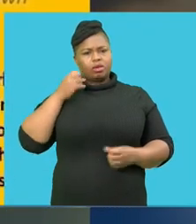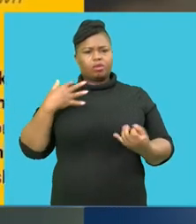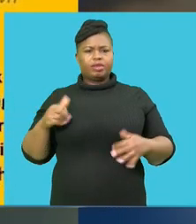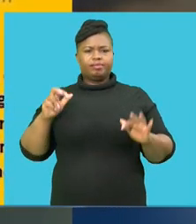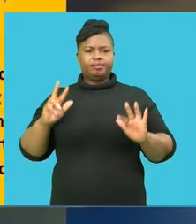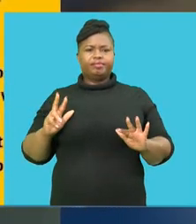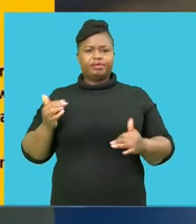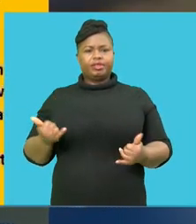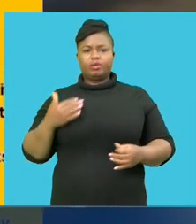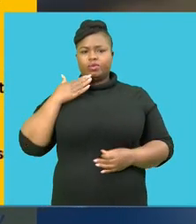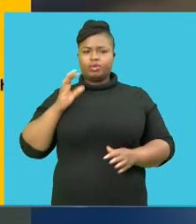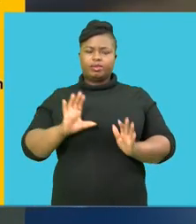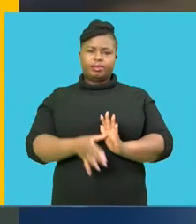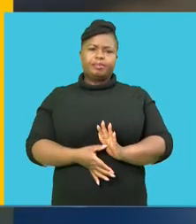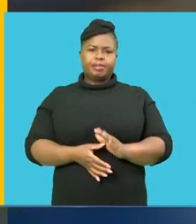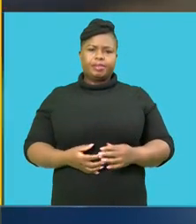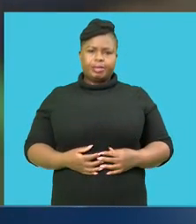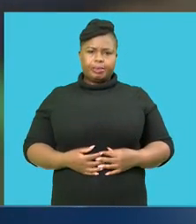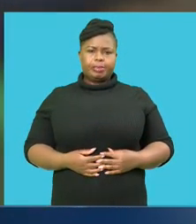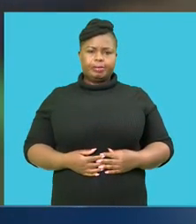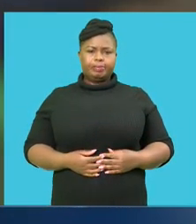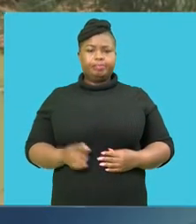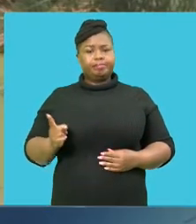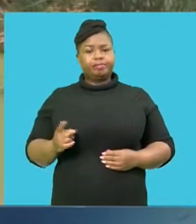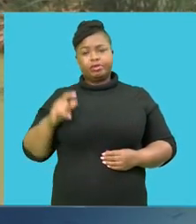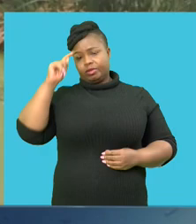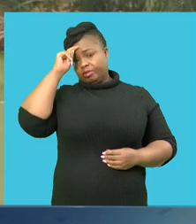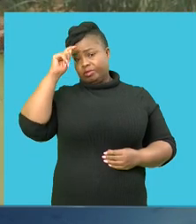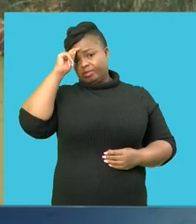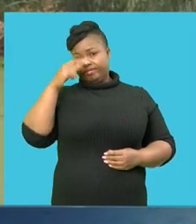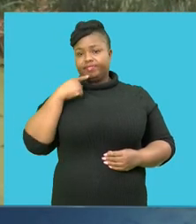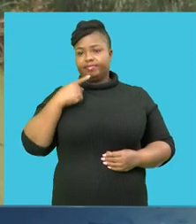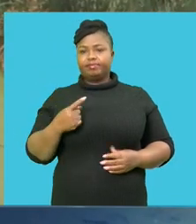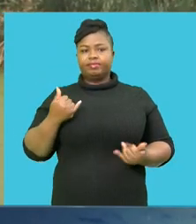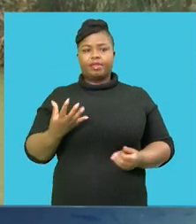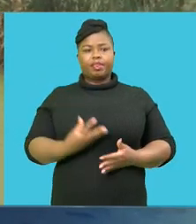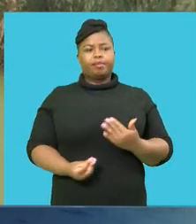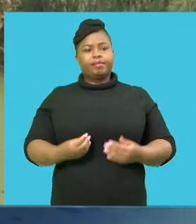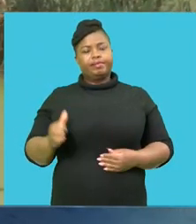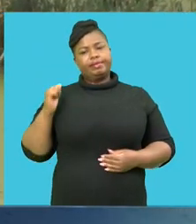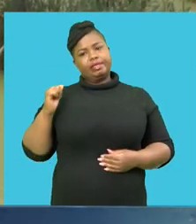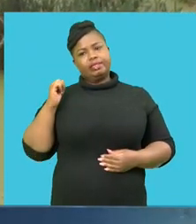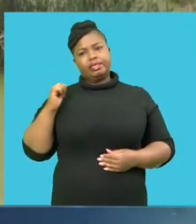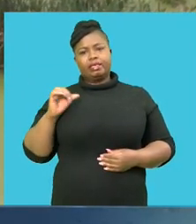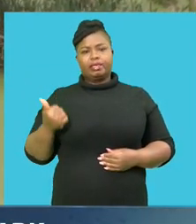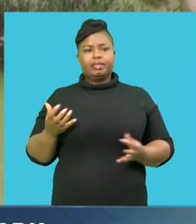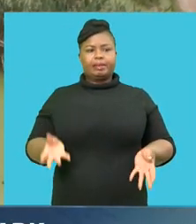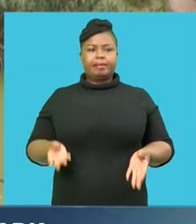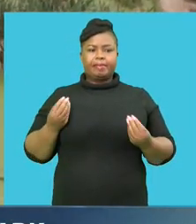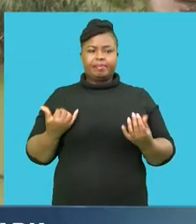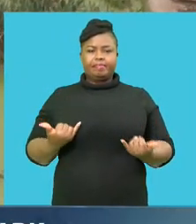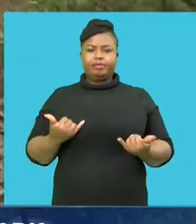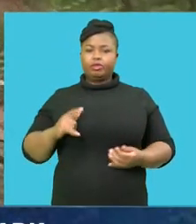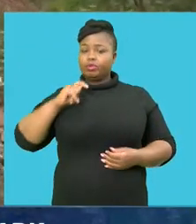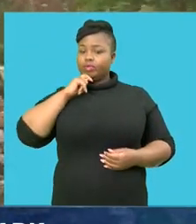eyisishiyagalombili ubudala obekhubazekile. Lo mfanyana kubekwa ukuthi unyamalala izolo nobesetholakala namhlanje